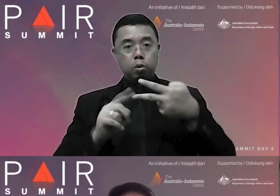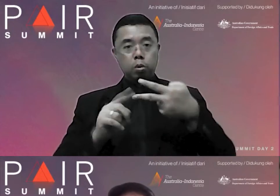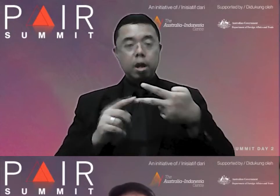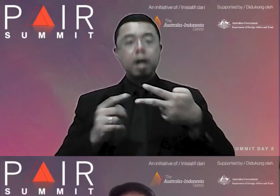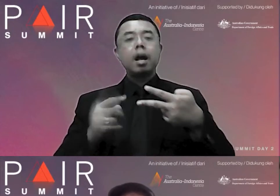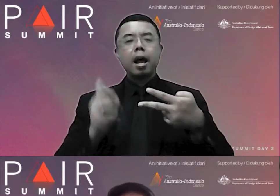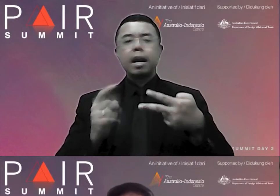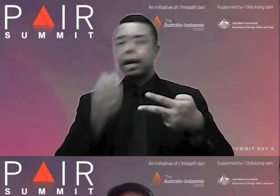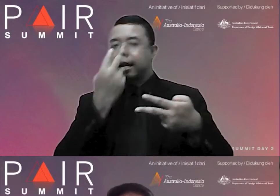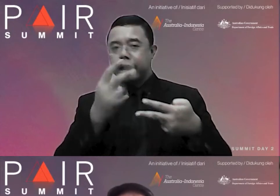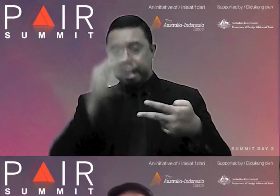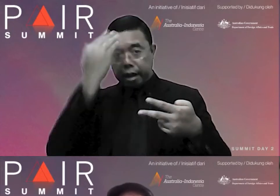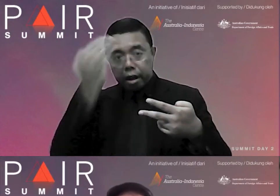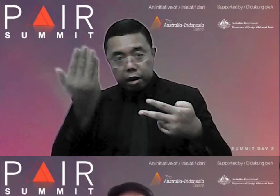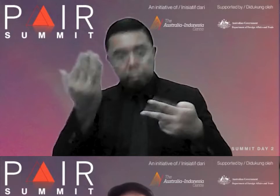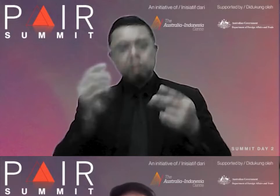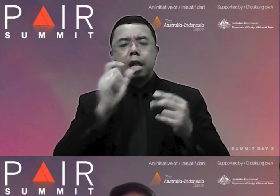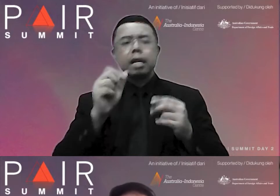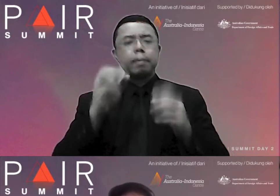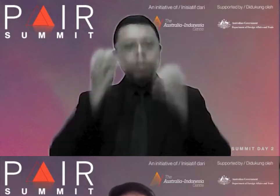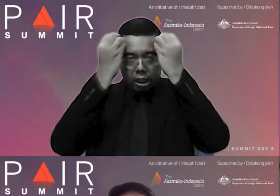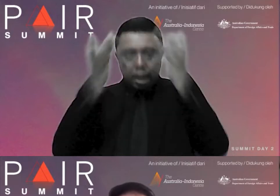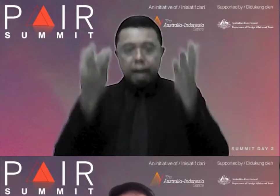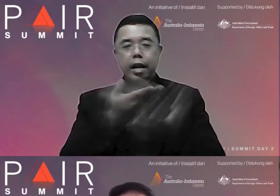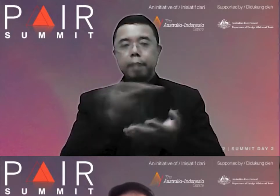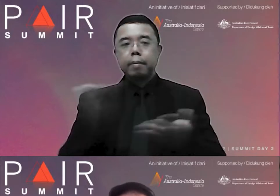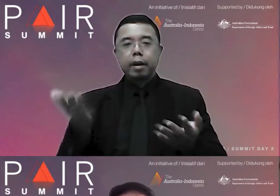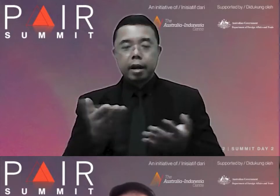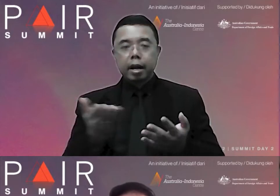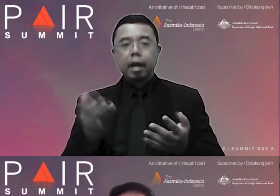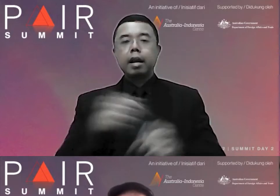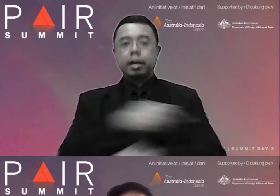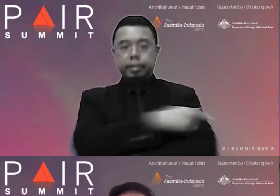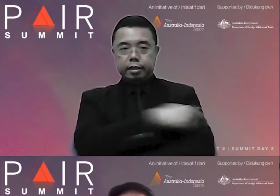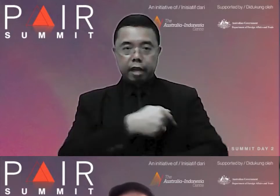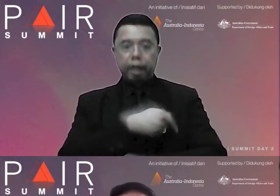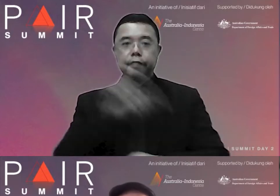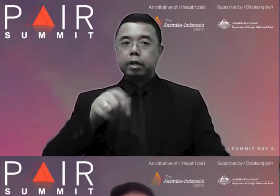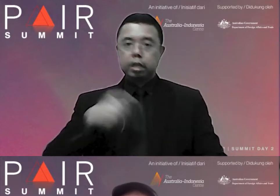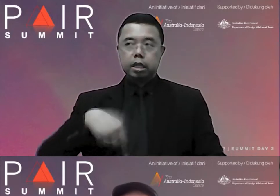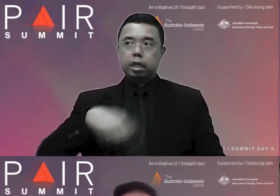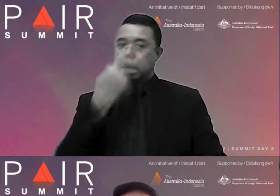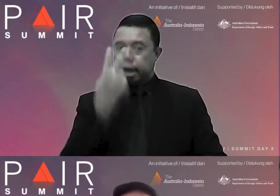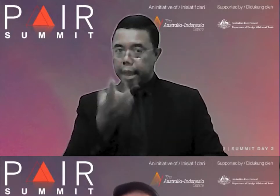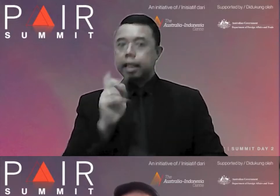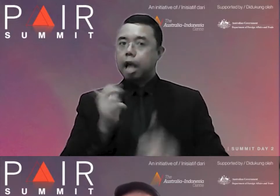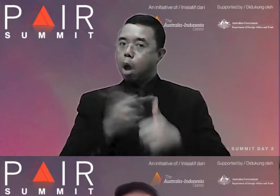of the staff, the obedience of the staff. And this is what we also found, that in the beginning of the pandemic, many staff